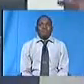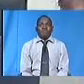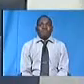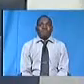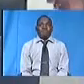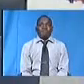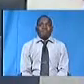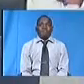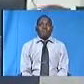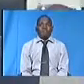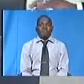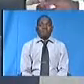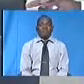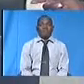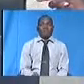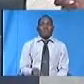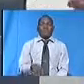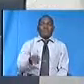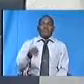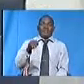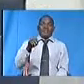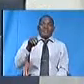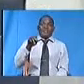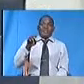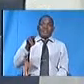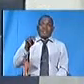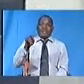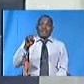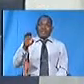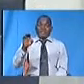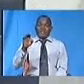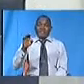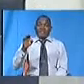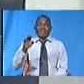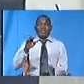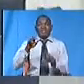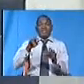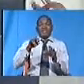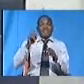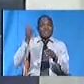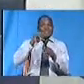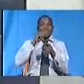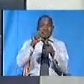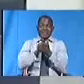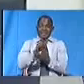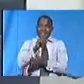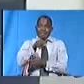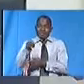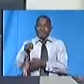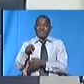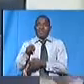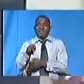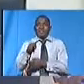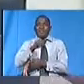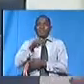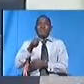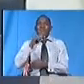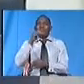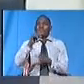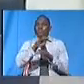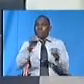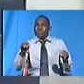According to Dr. Siedun Ketia's testimony, it was NPP that insisted on no verification, no